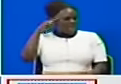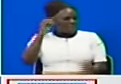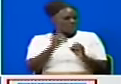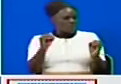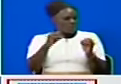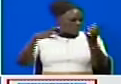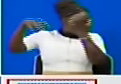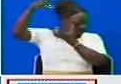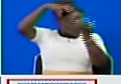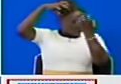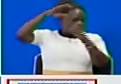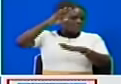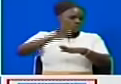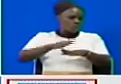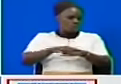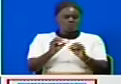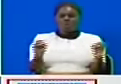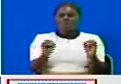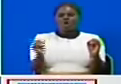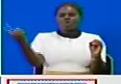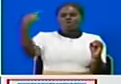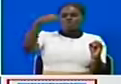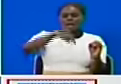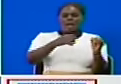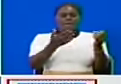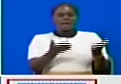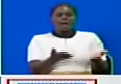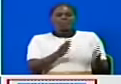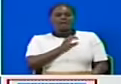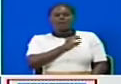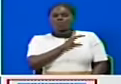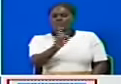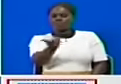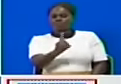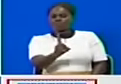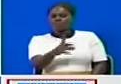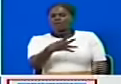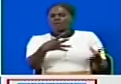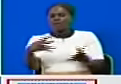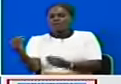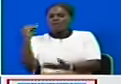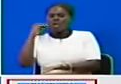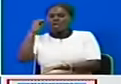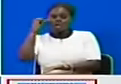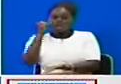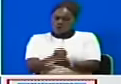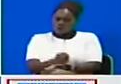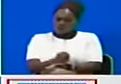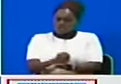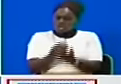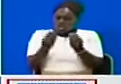Rachel was in order to come to this place to complain. She should have gone to the Jubilee headquarters where her issues would have